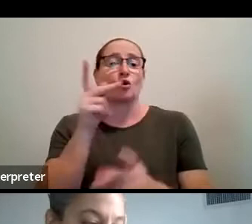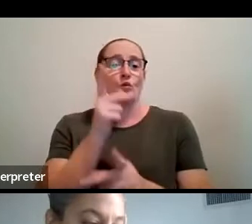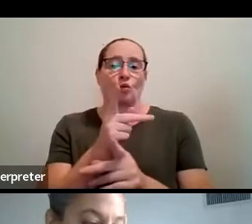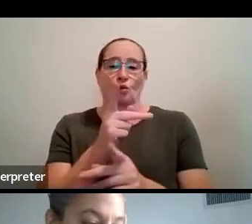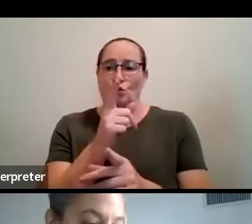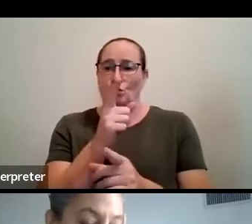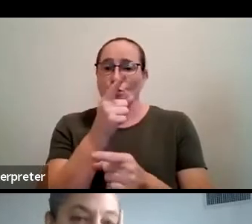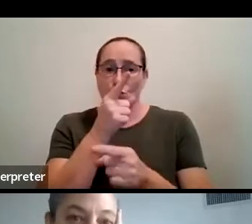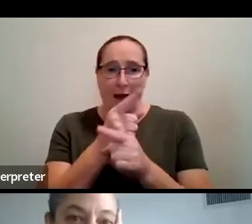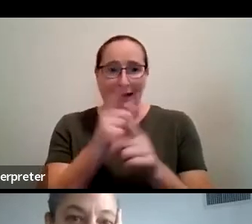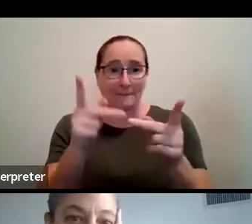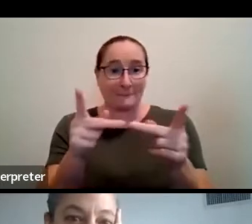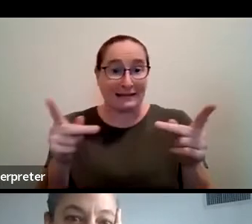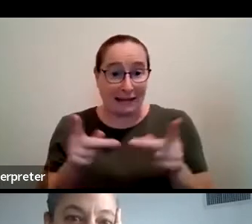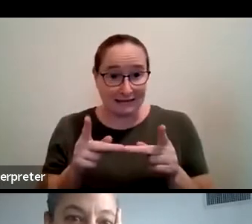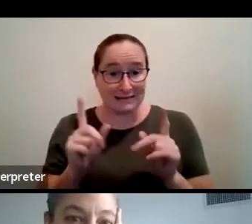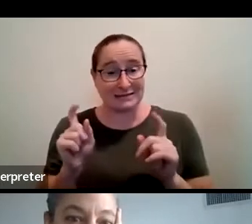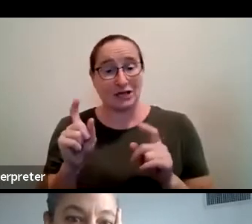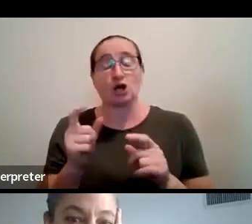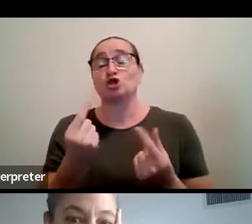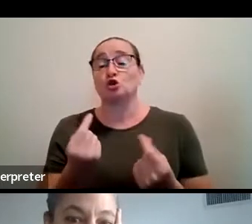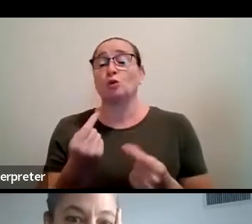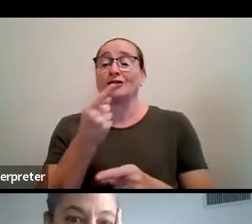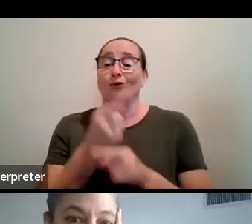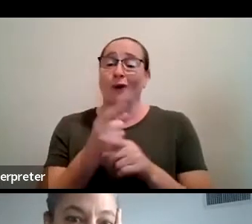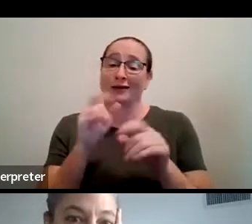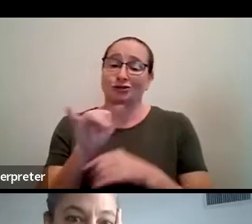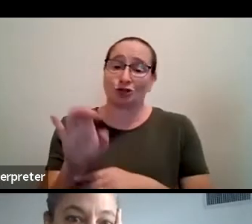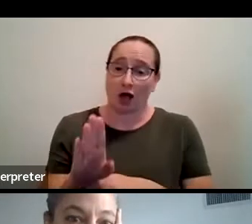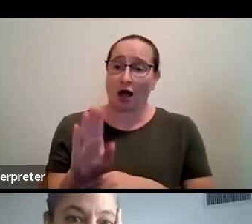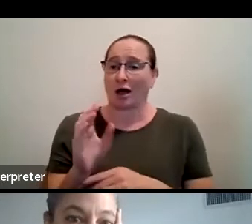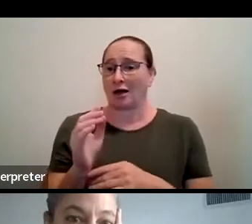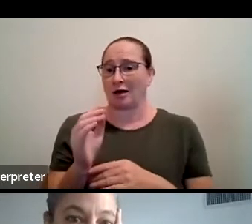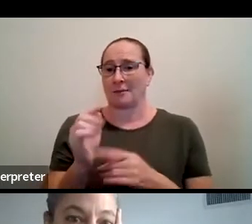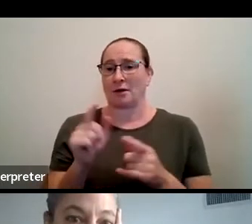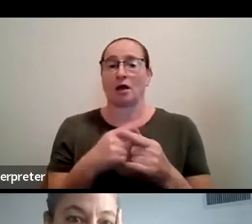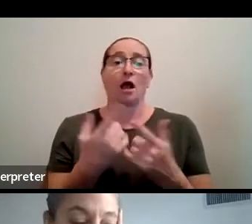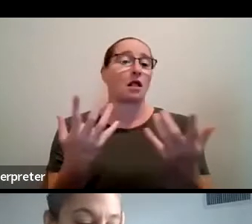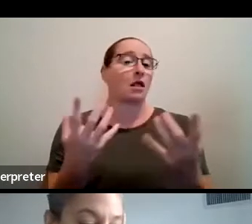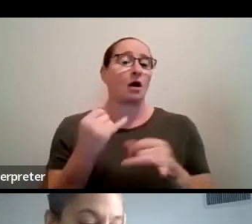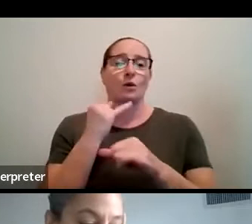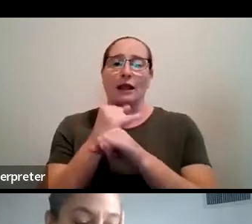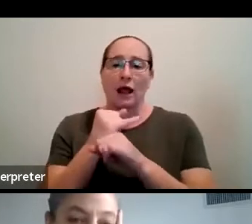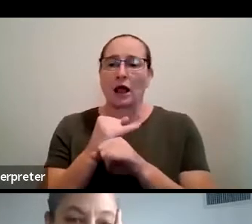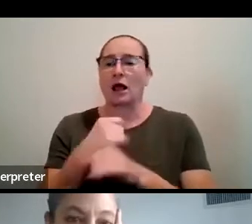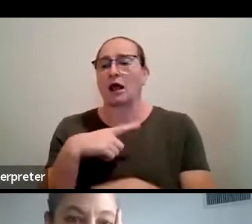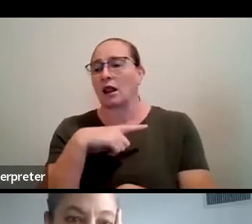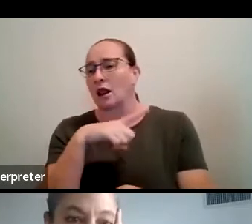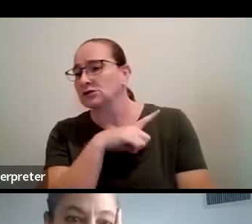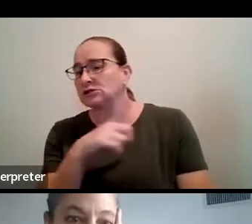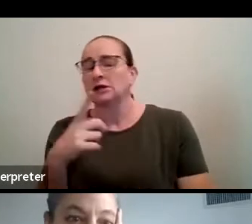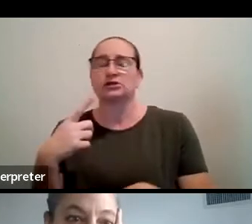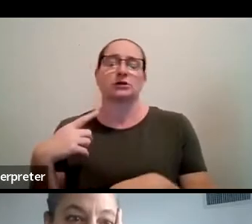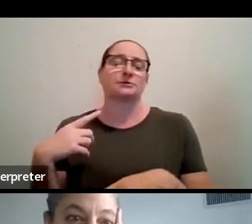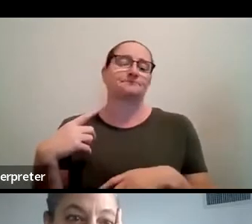doing the right job? Because often, even with institutions and legislation,